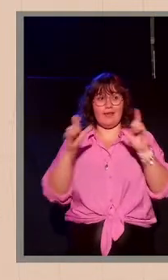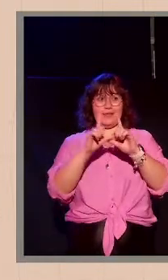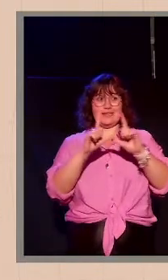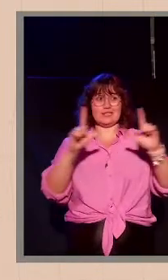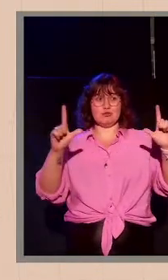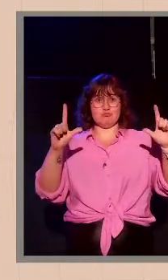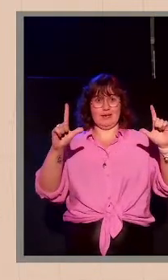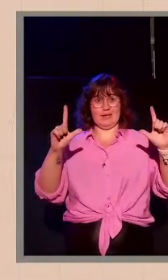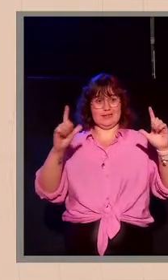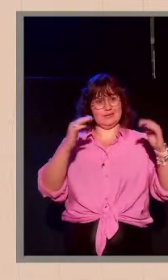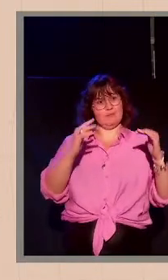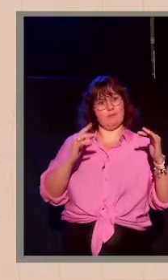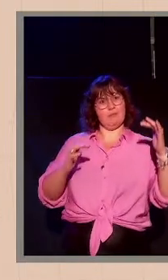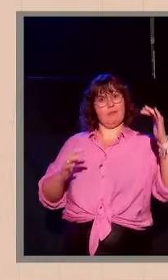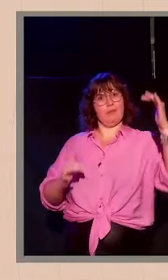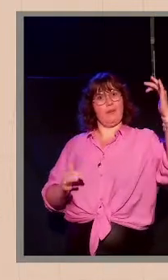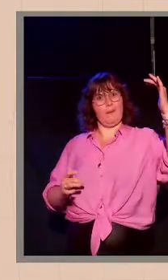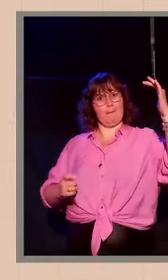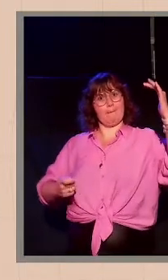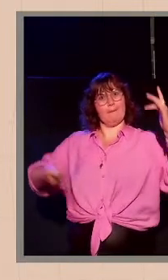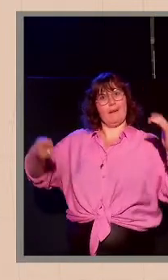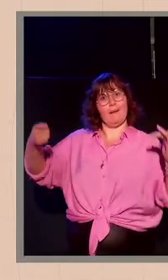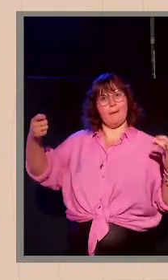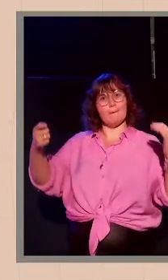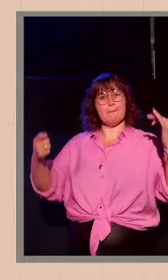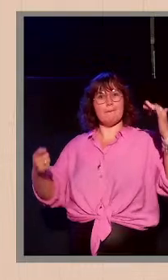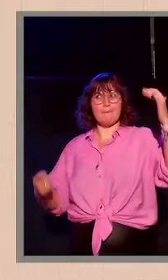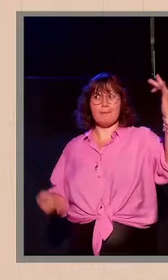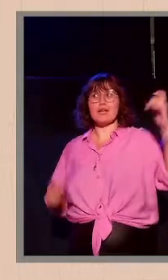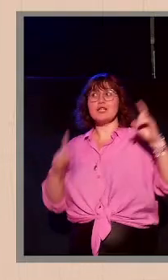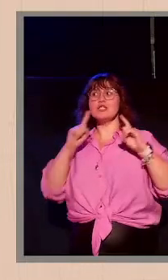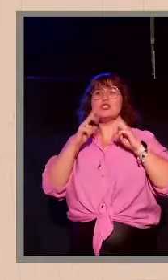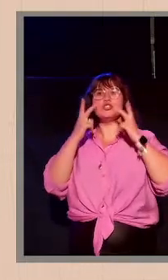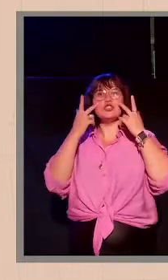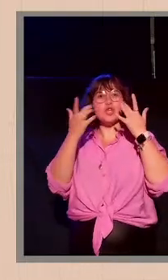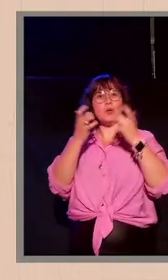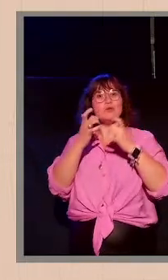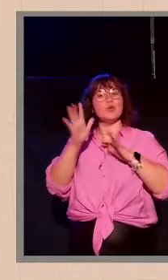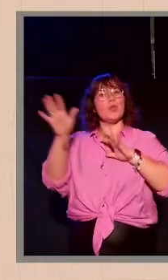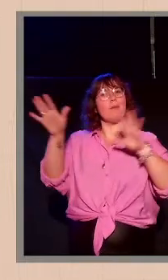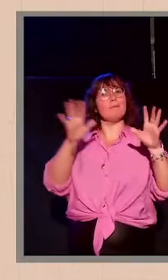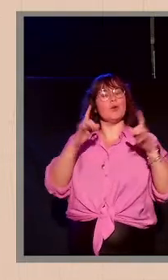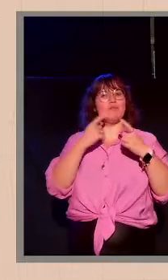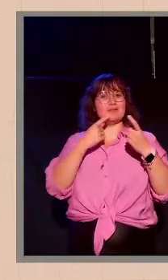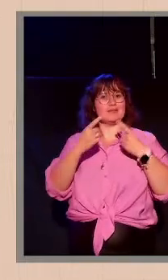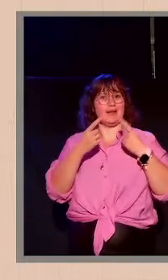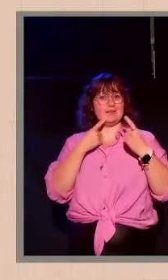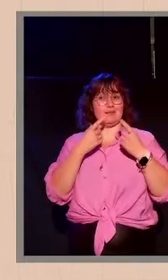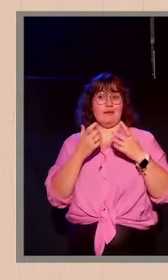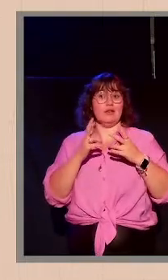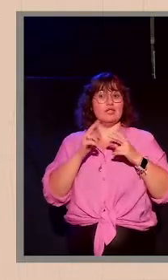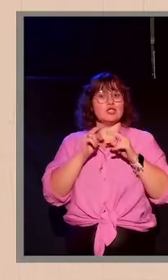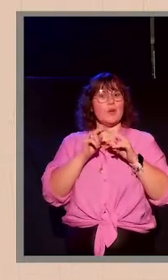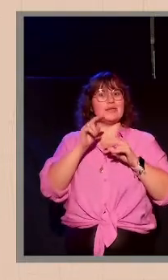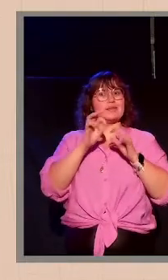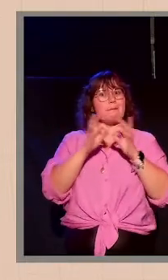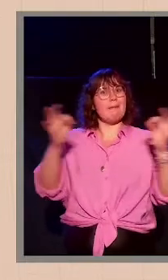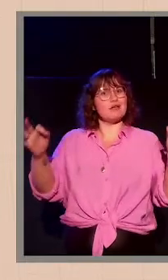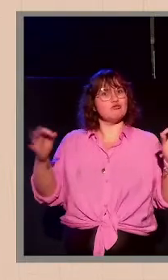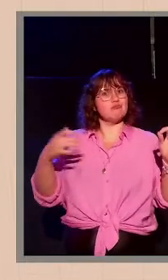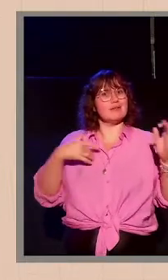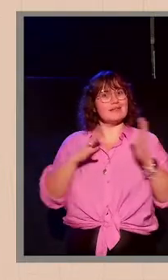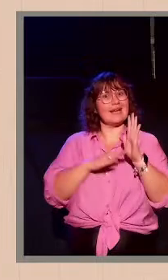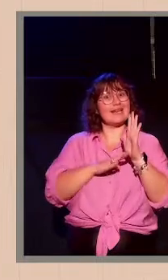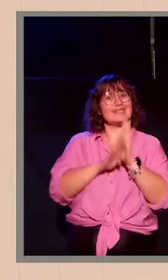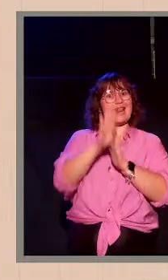this display here is showing what the movement data is. And in this case, this is measuring acceleration, so those kind